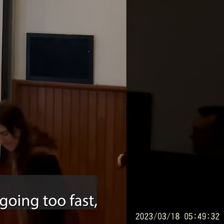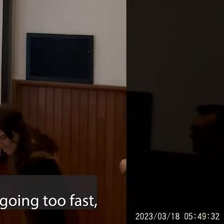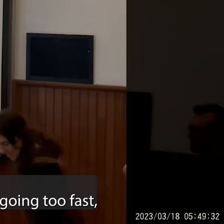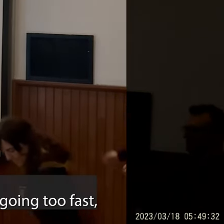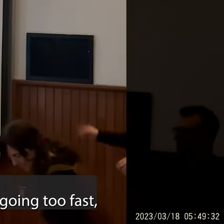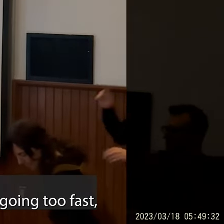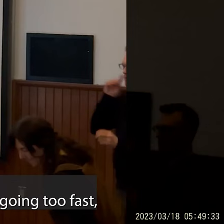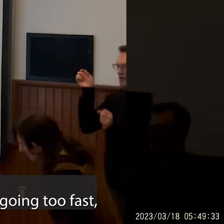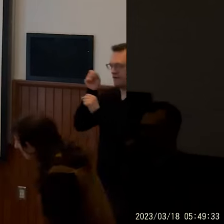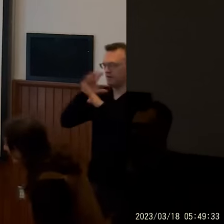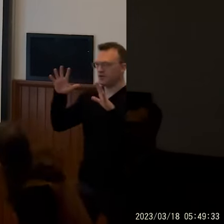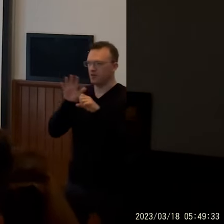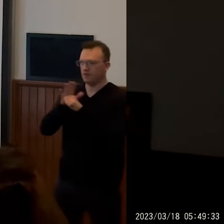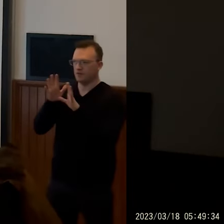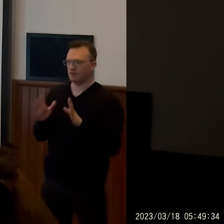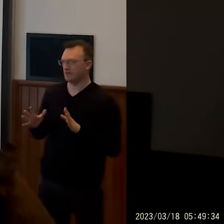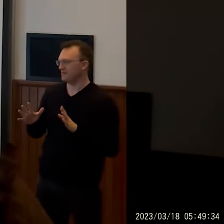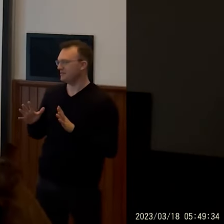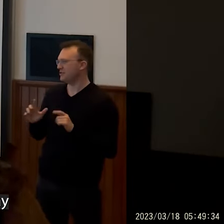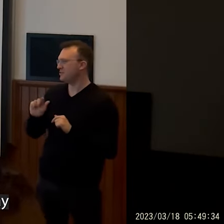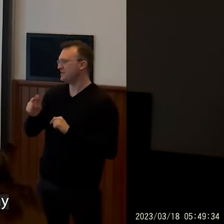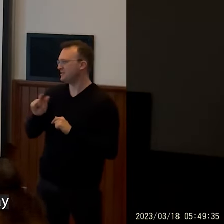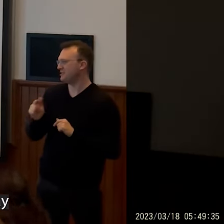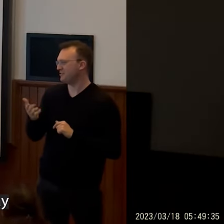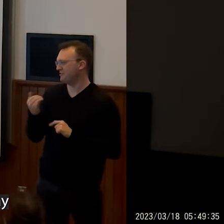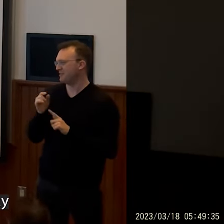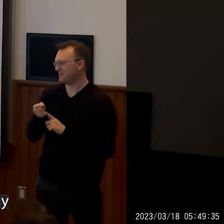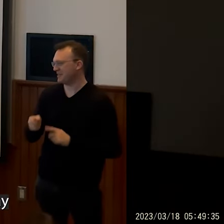oh, I'm going too fast.